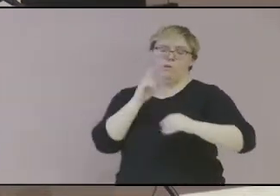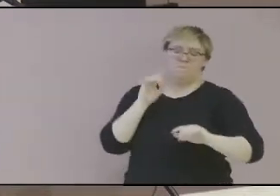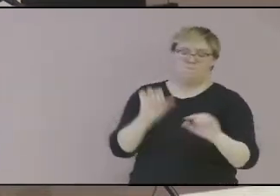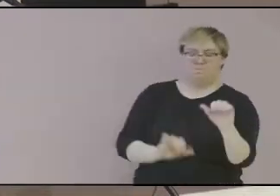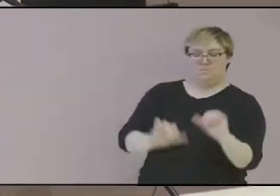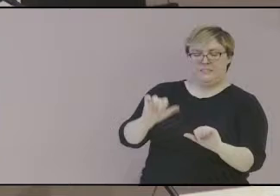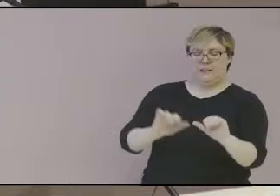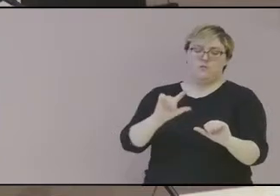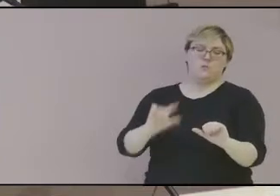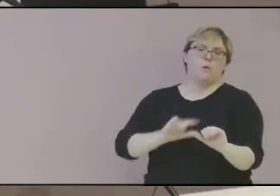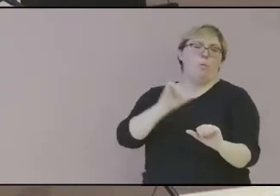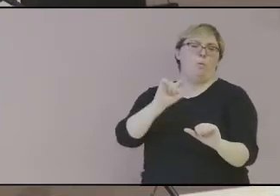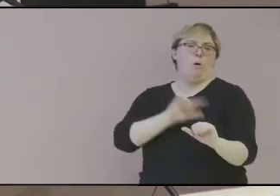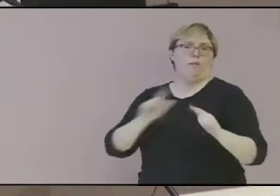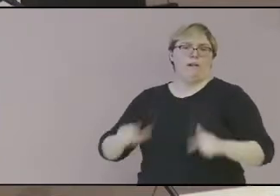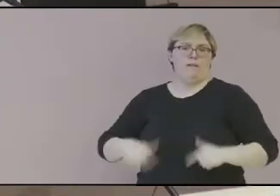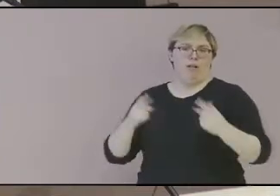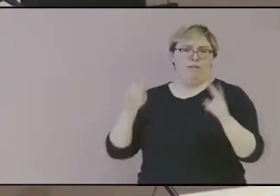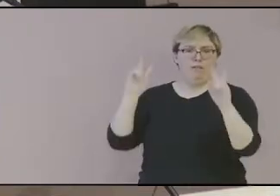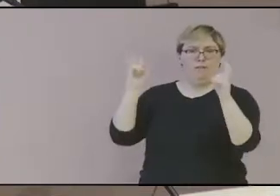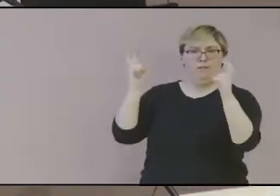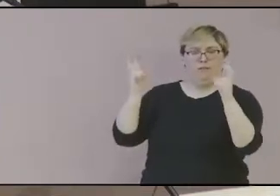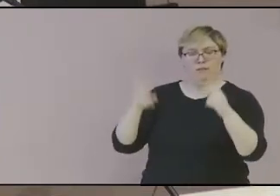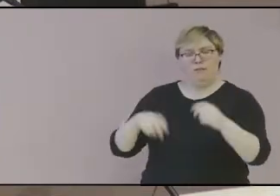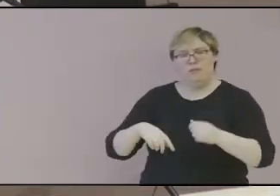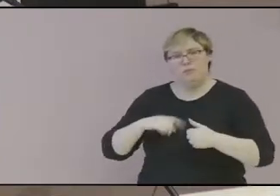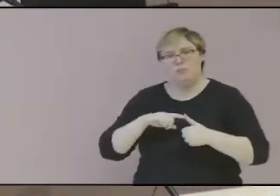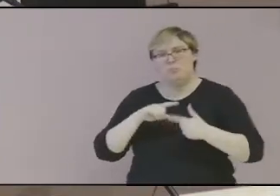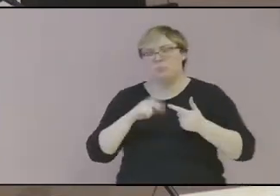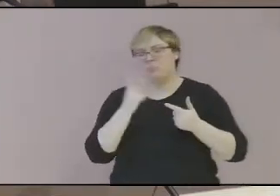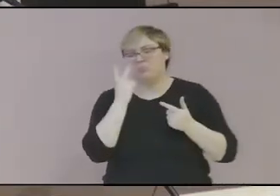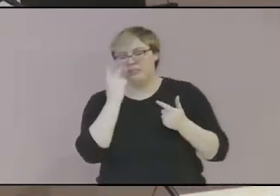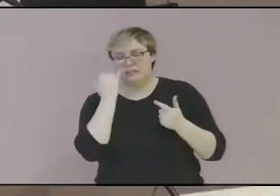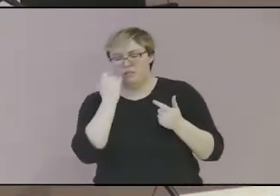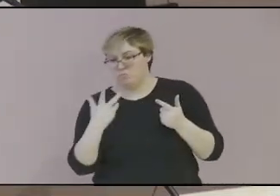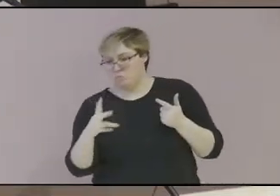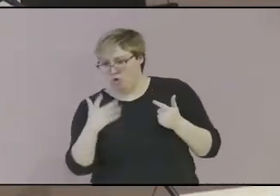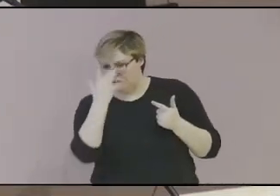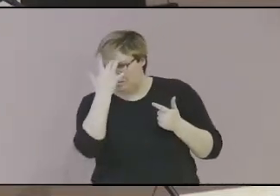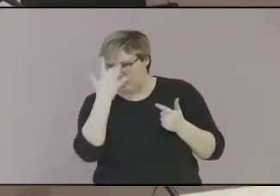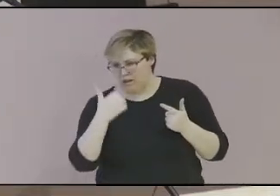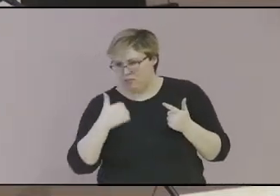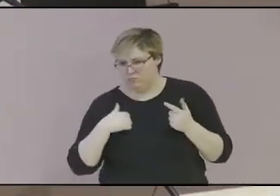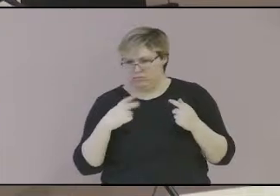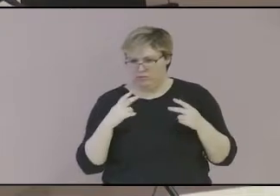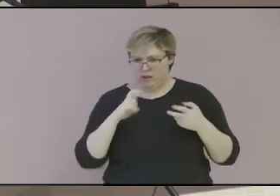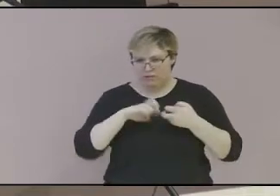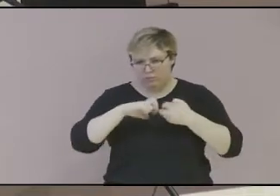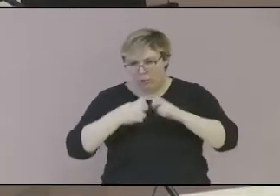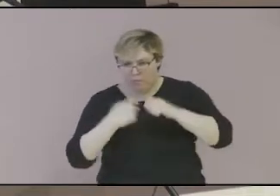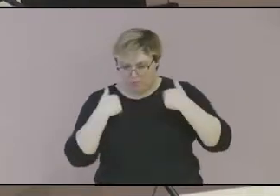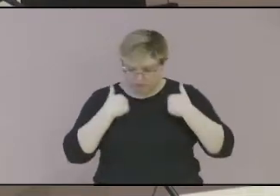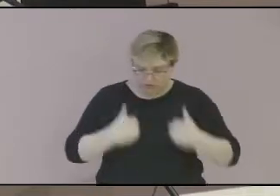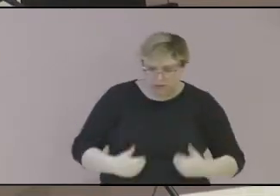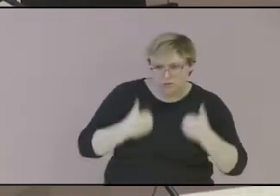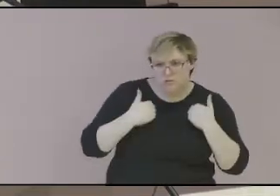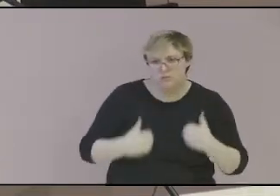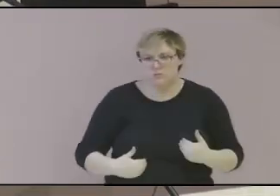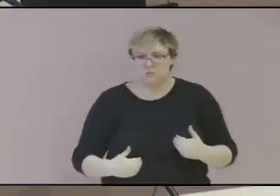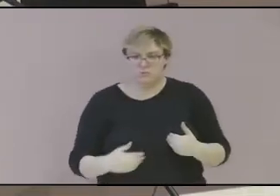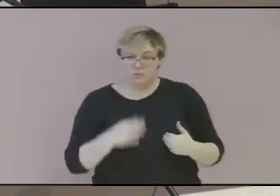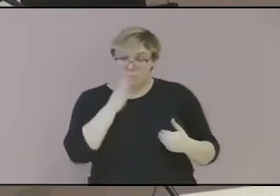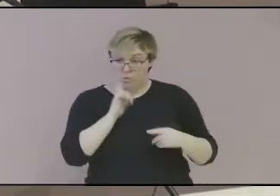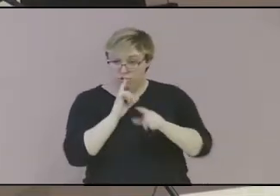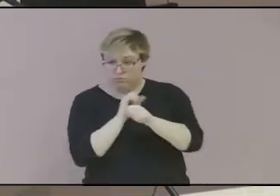the so-called presence of comorbidities, with resources being allocated to those thought to live longer or to require